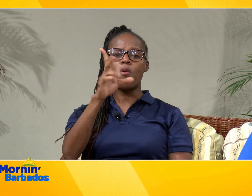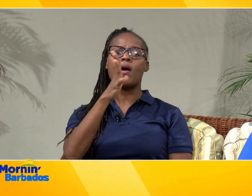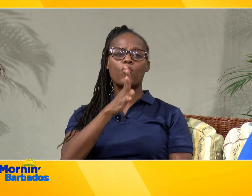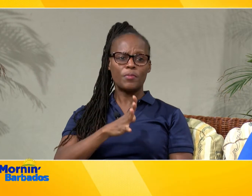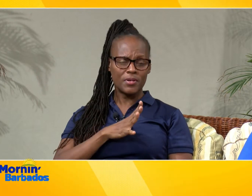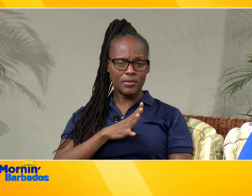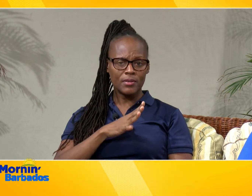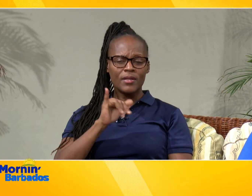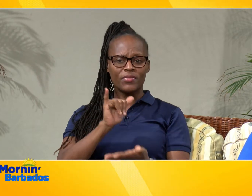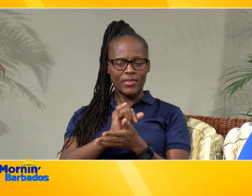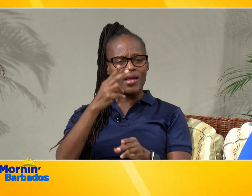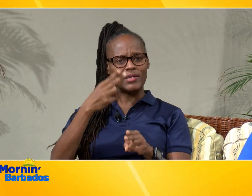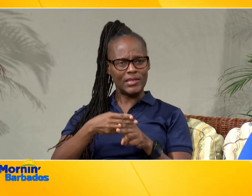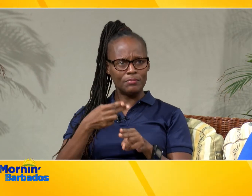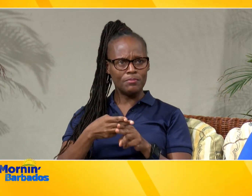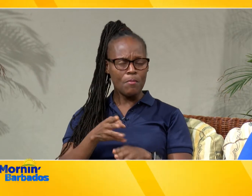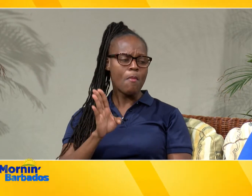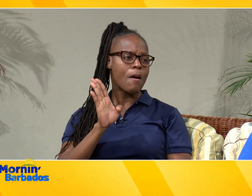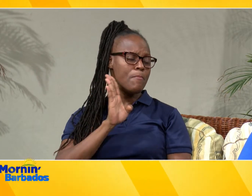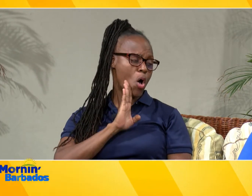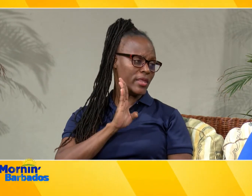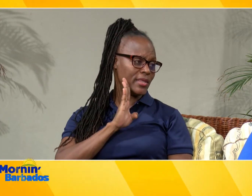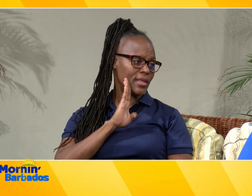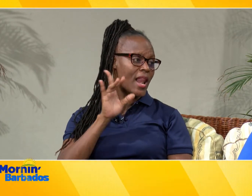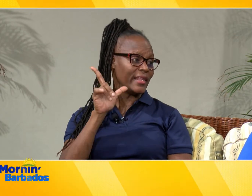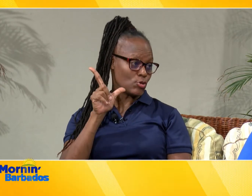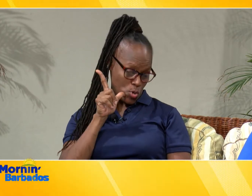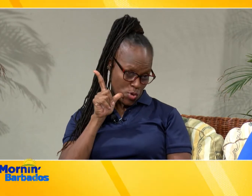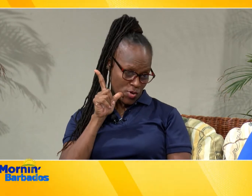There are always opportunities to be able to learn. I know of one woman.